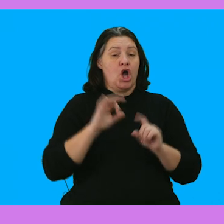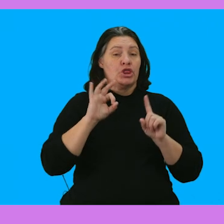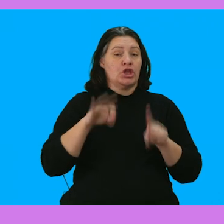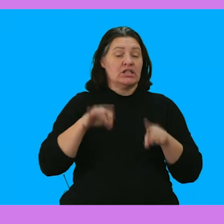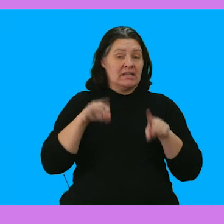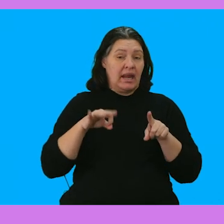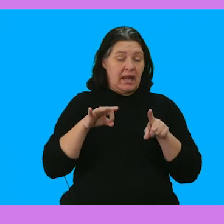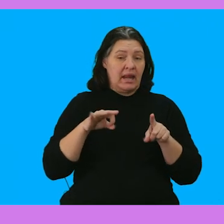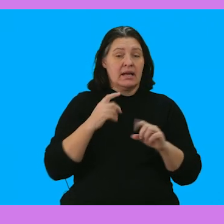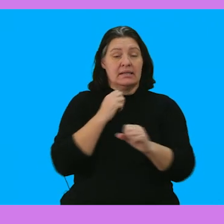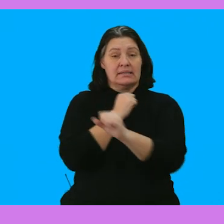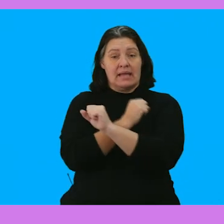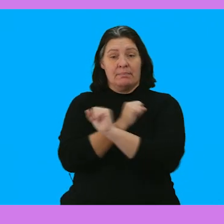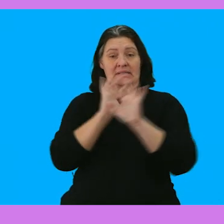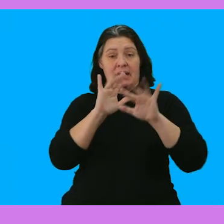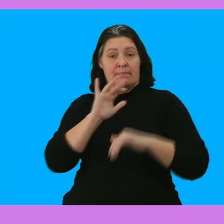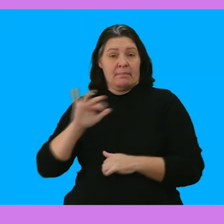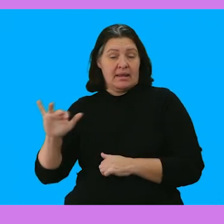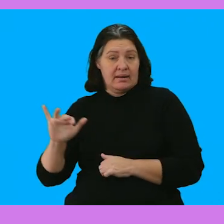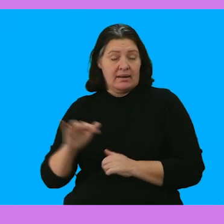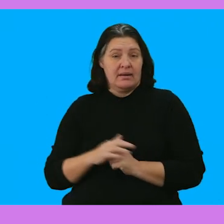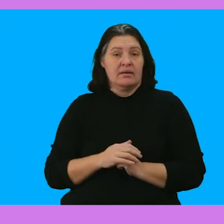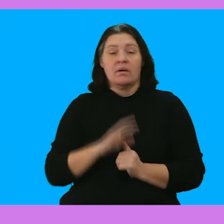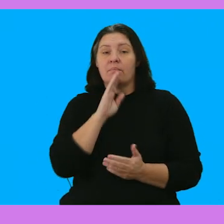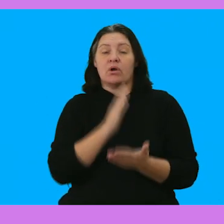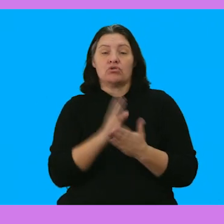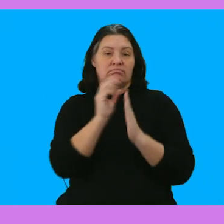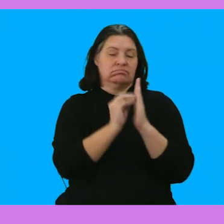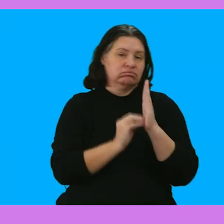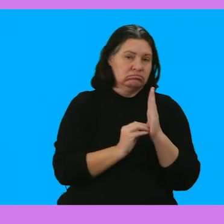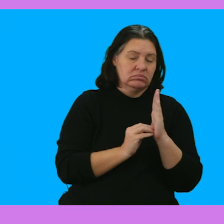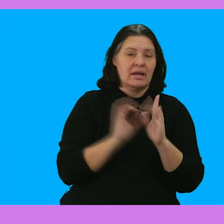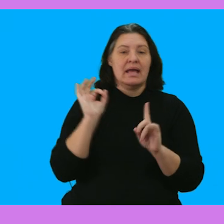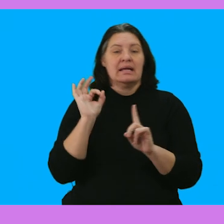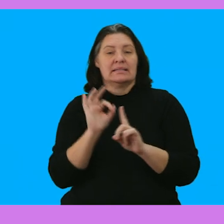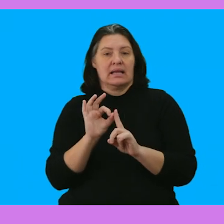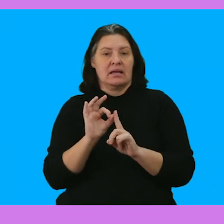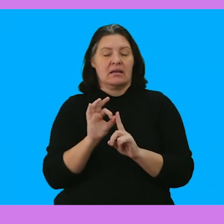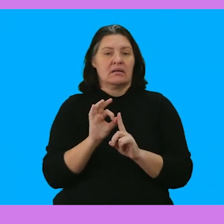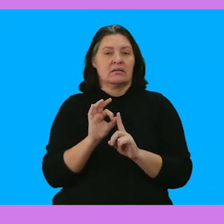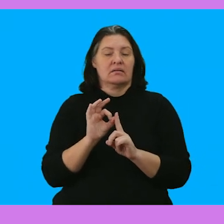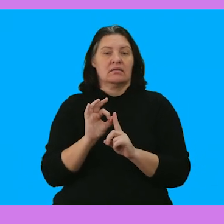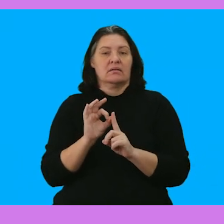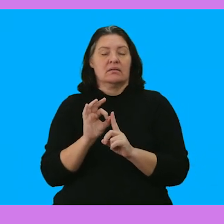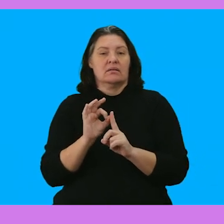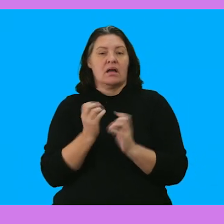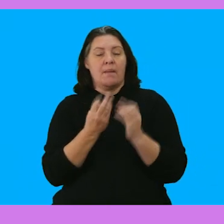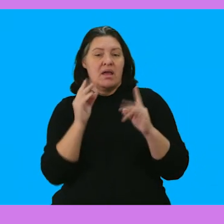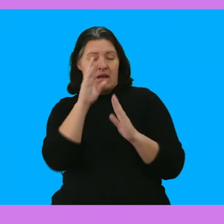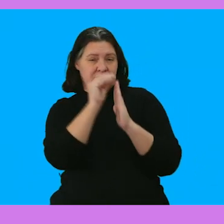this 13 multiplied by 10 million, and make sure that you type in exactly or the